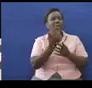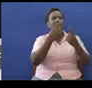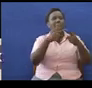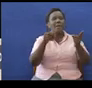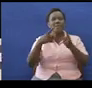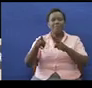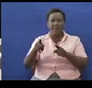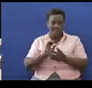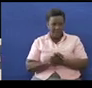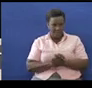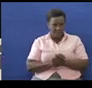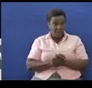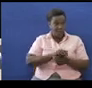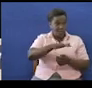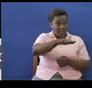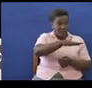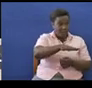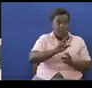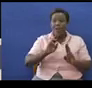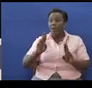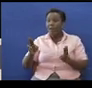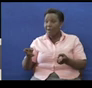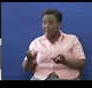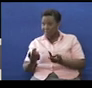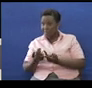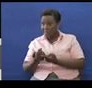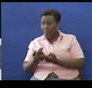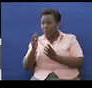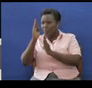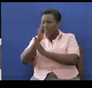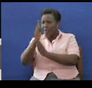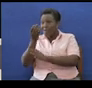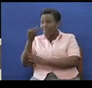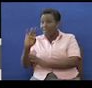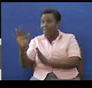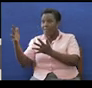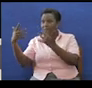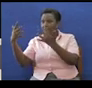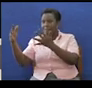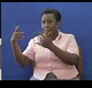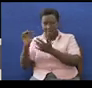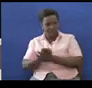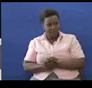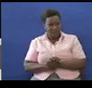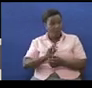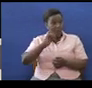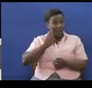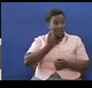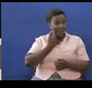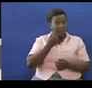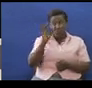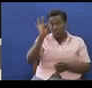the collection of plants in a particular area under a certain climatic condition. That is what we